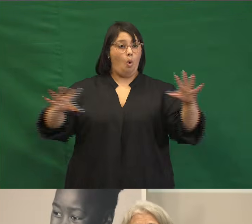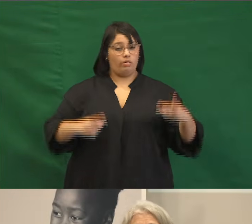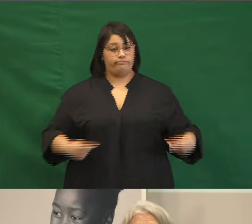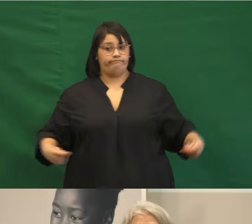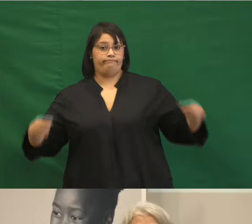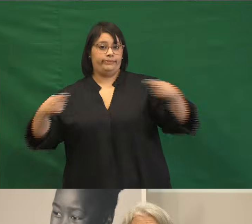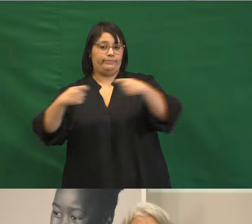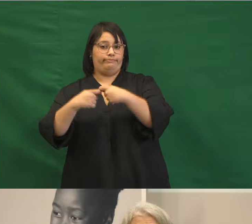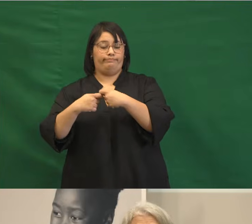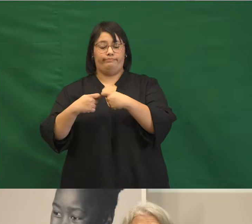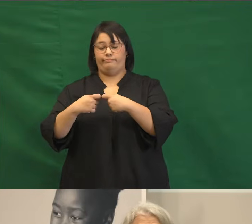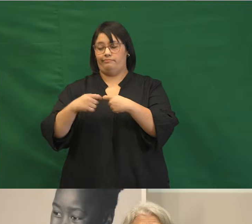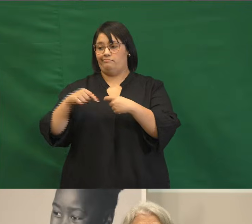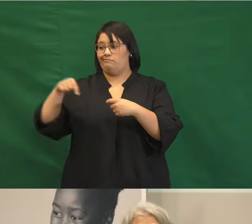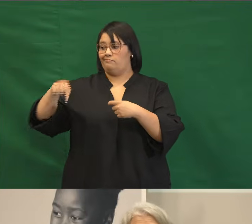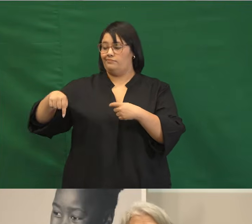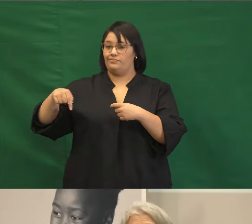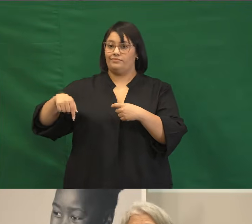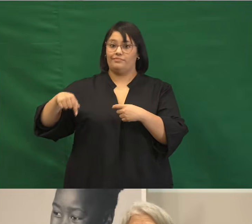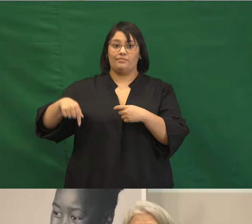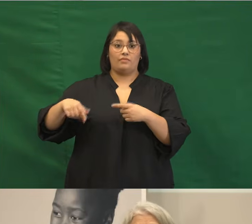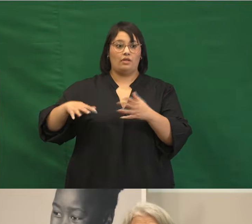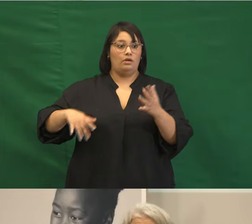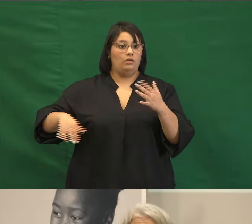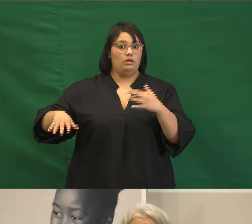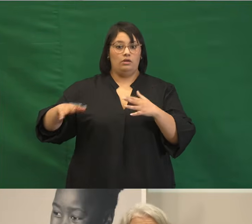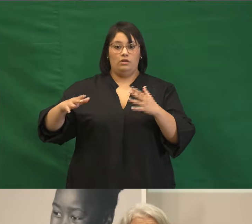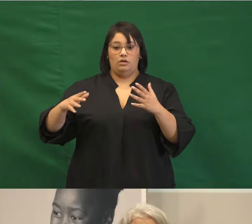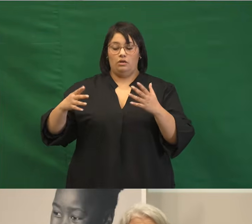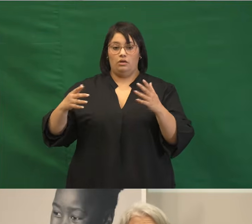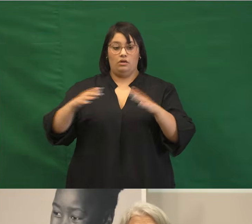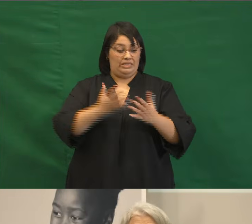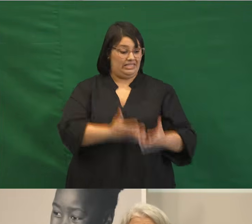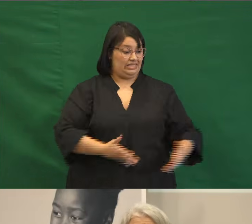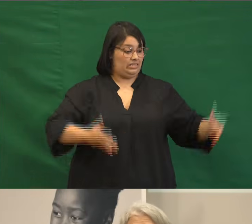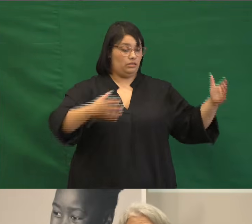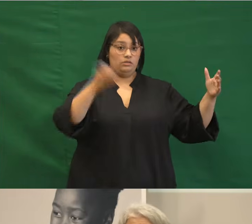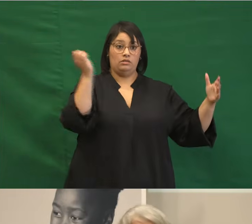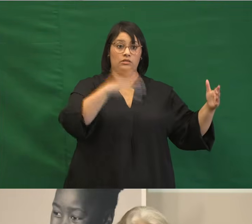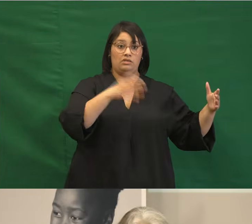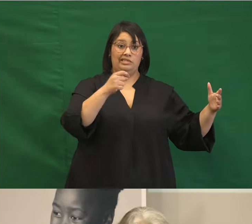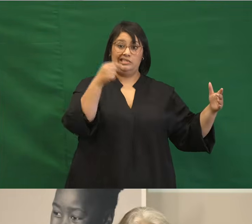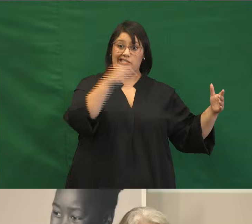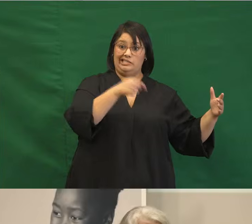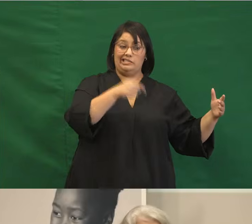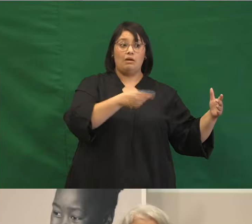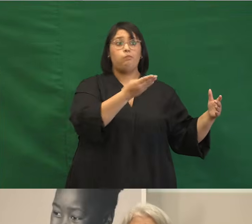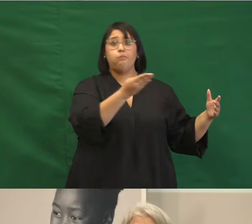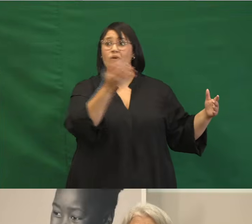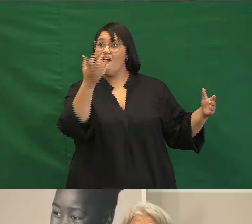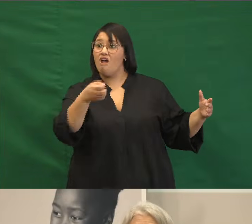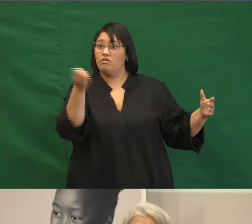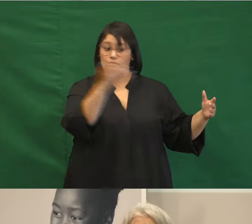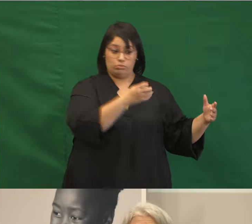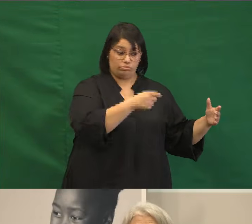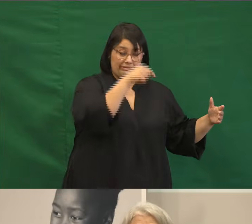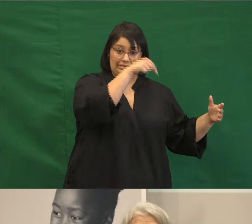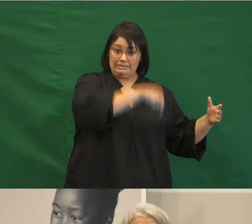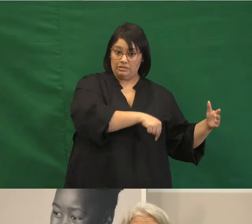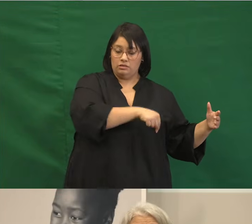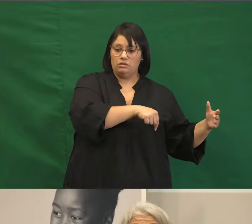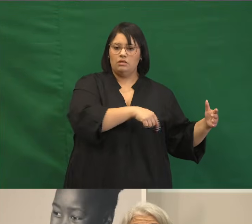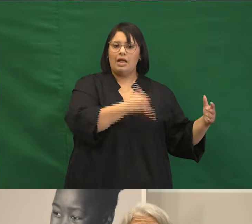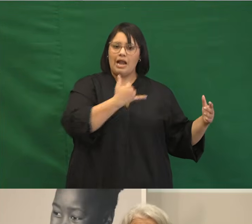that were involved in this inventory of finding out what exists and what do